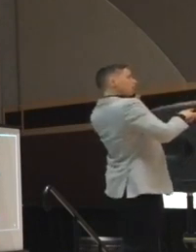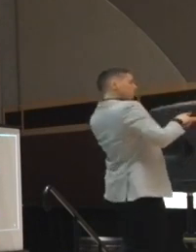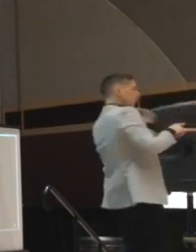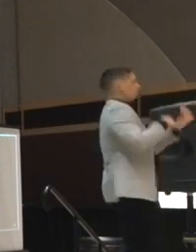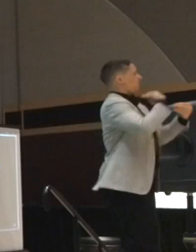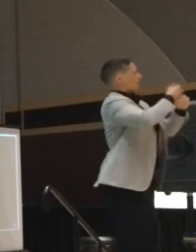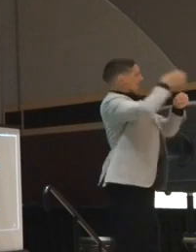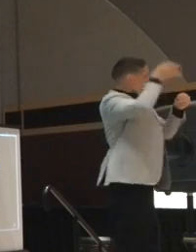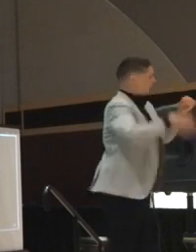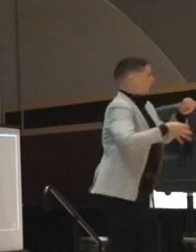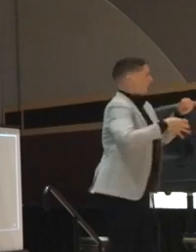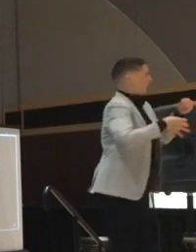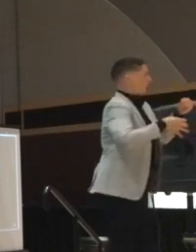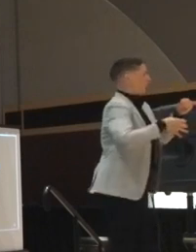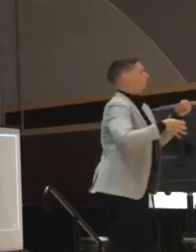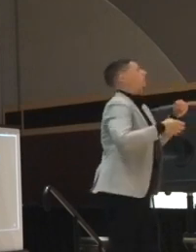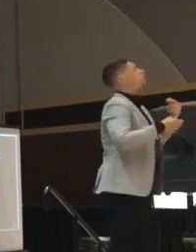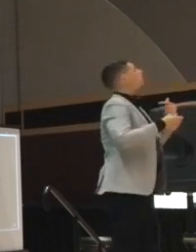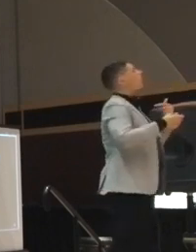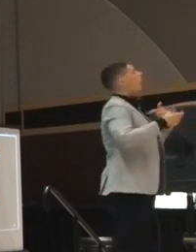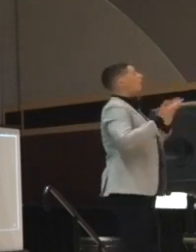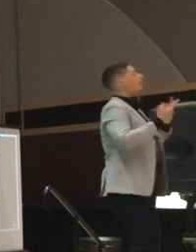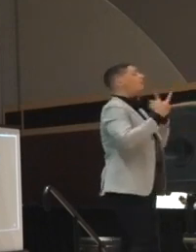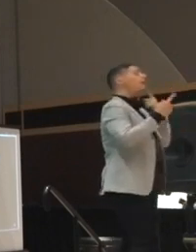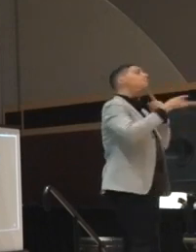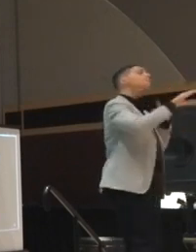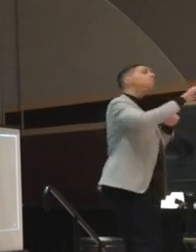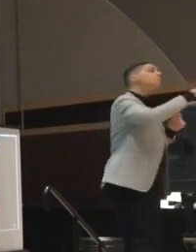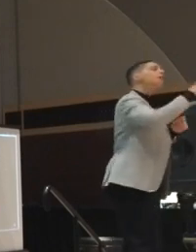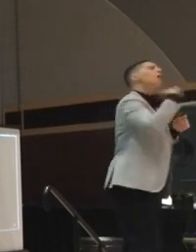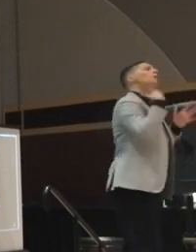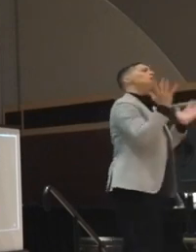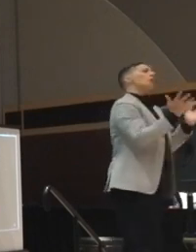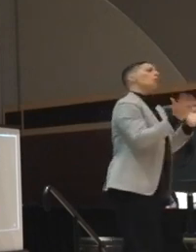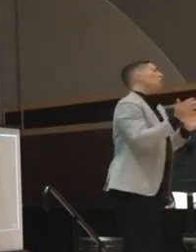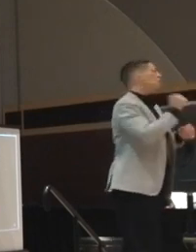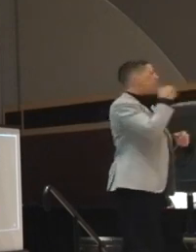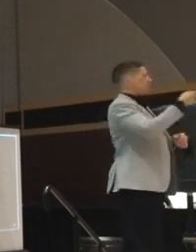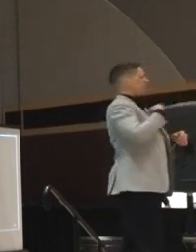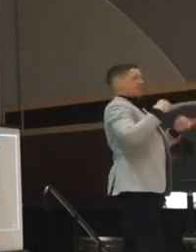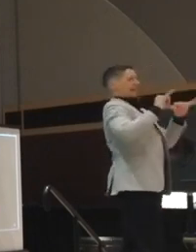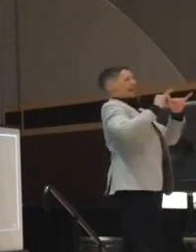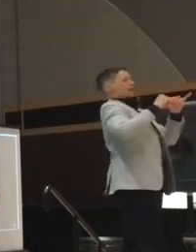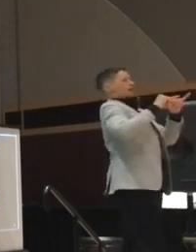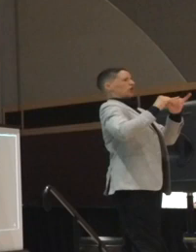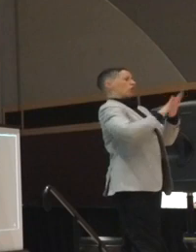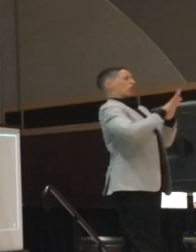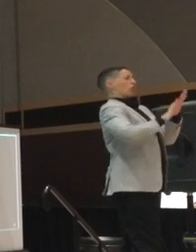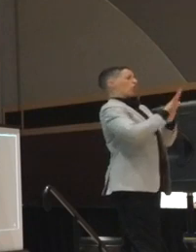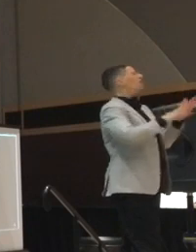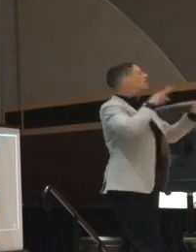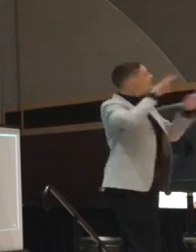I said, no, I just want to talk to you about this, and don't give me engineering gobbledygook. Explain it to me so I can understand it.